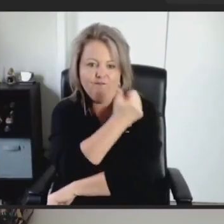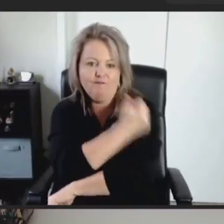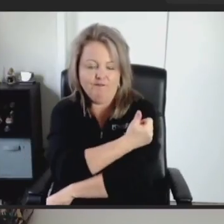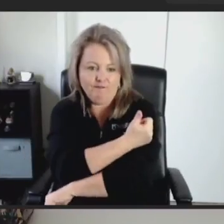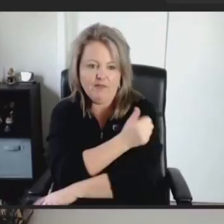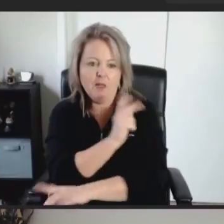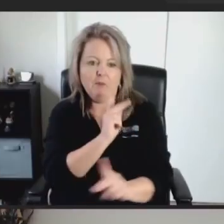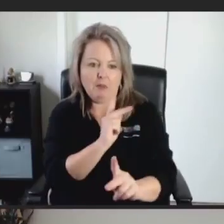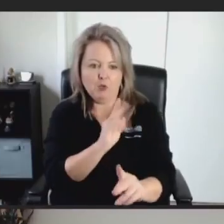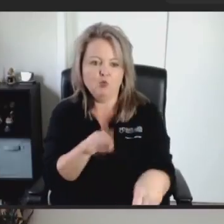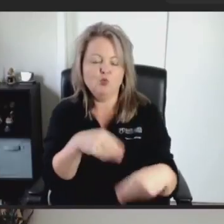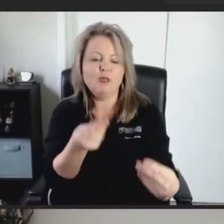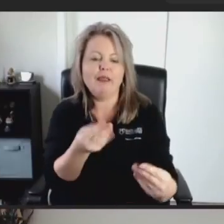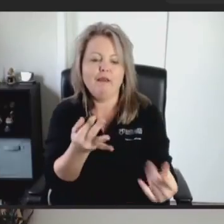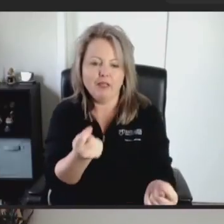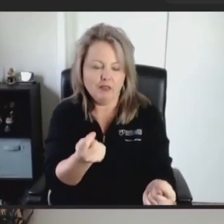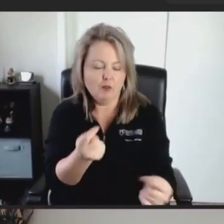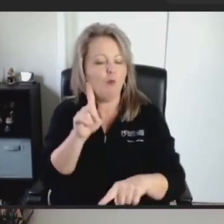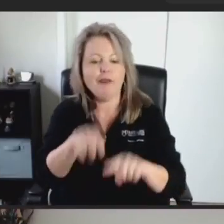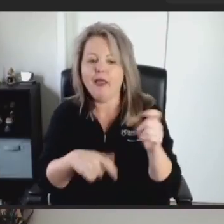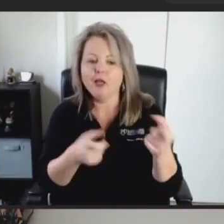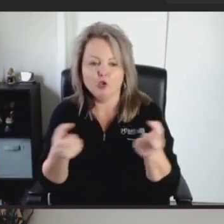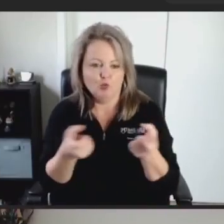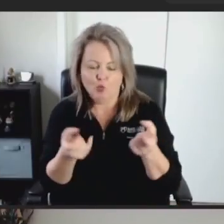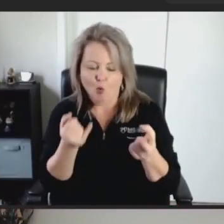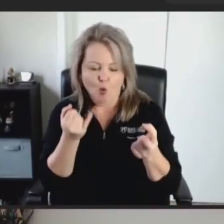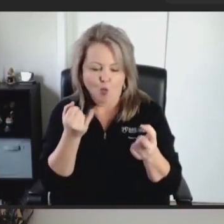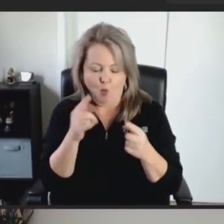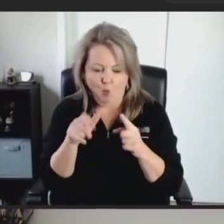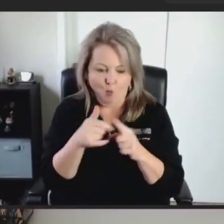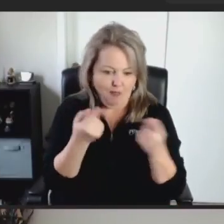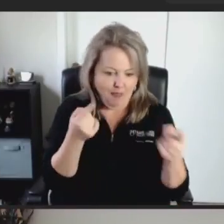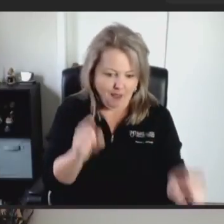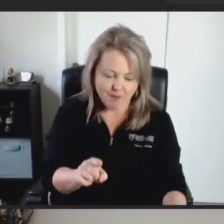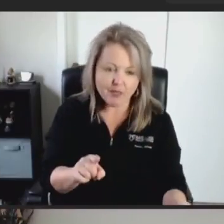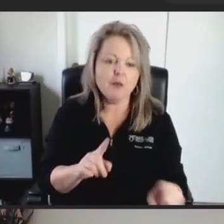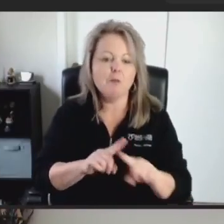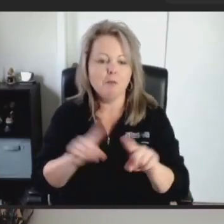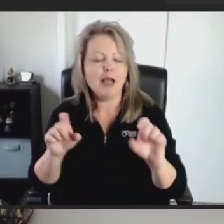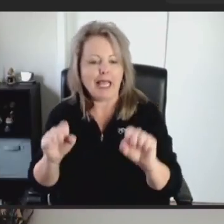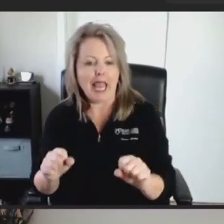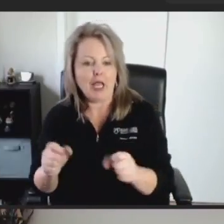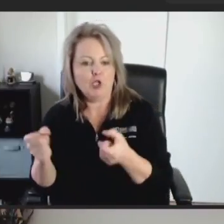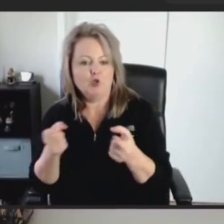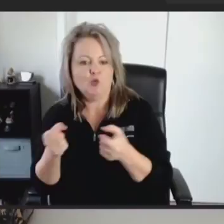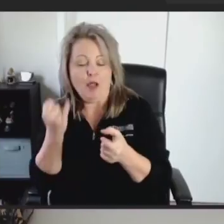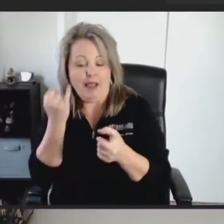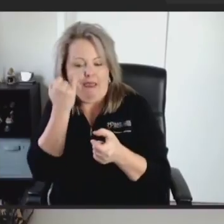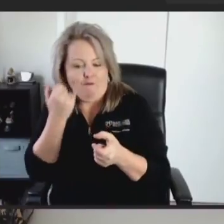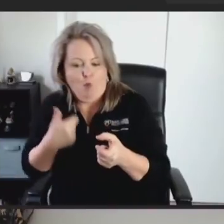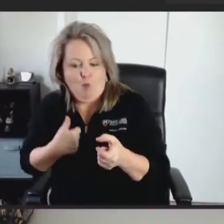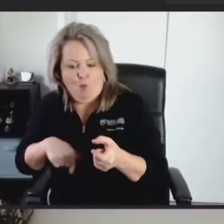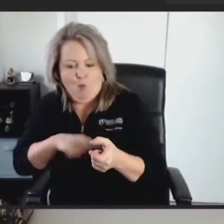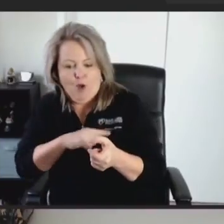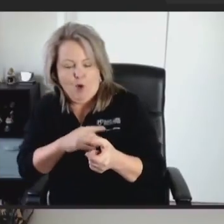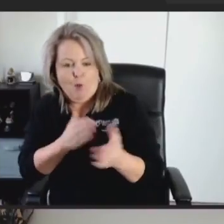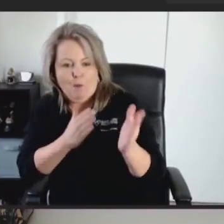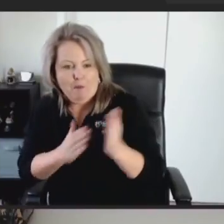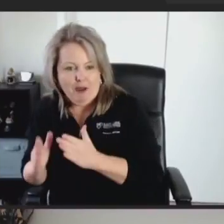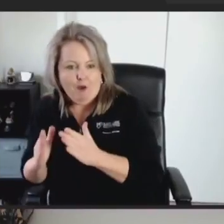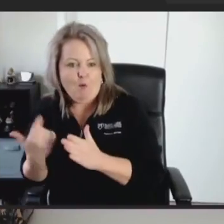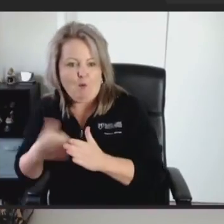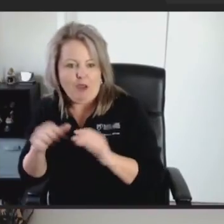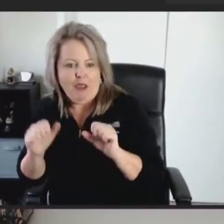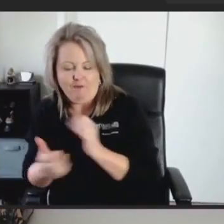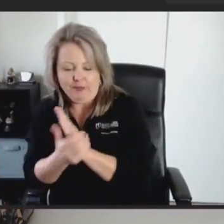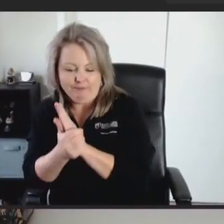part. We can't control whether or not it arrives, but we can control whether or not we're prepared to deliver vaccine.